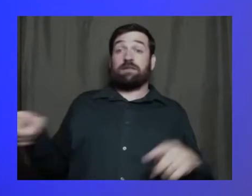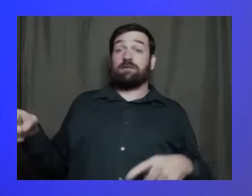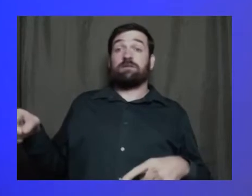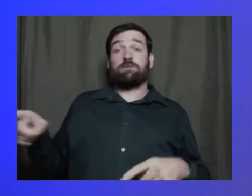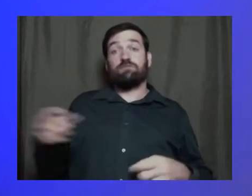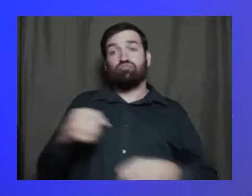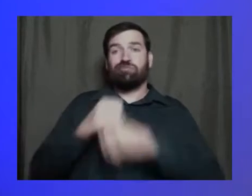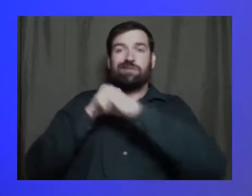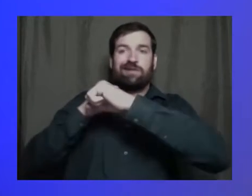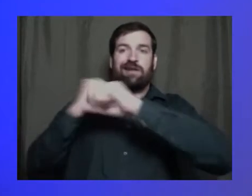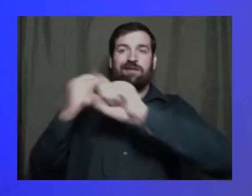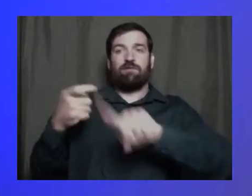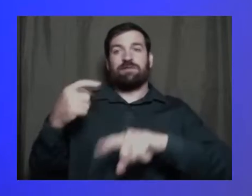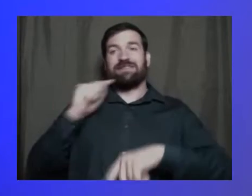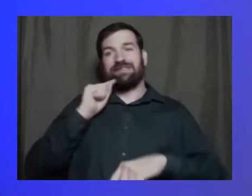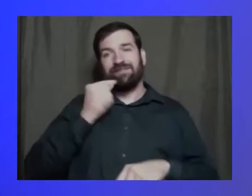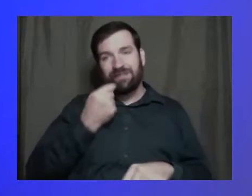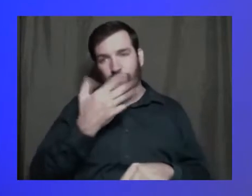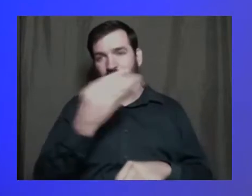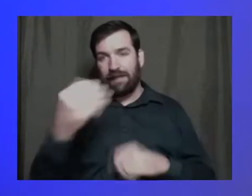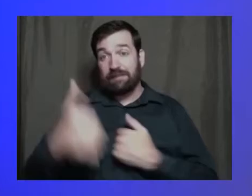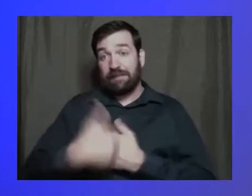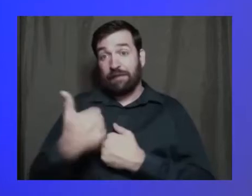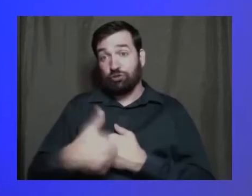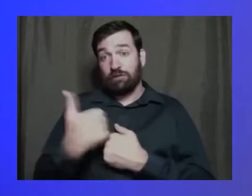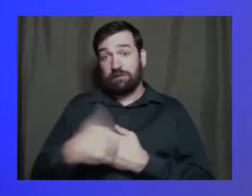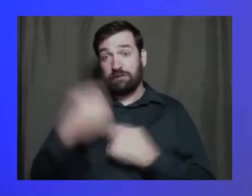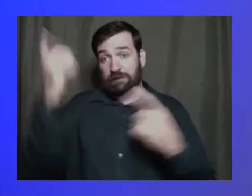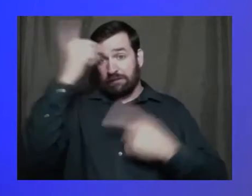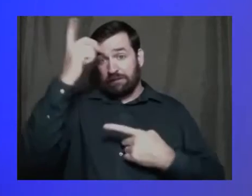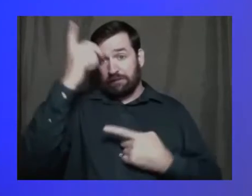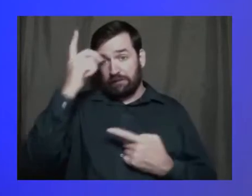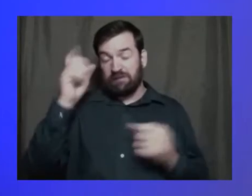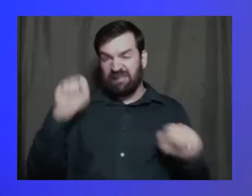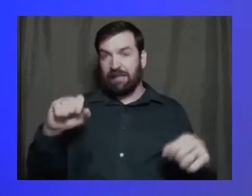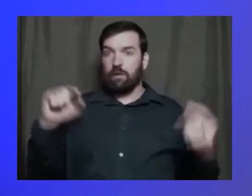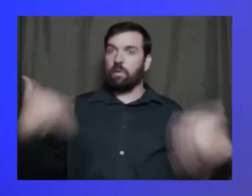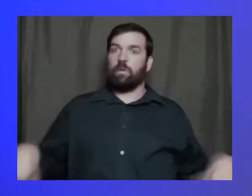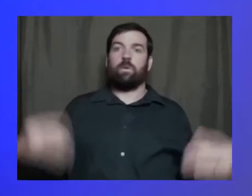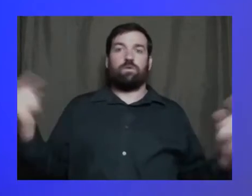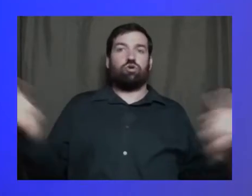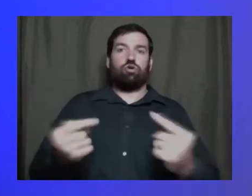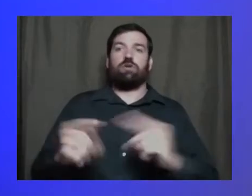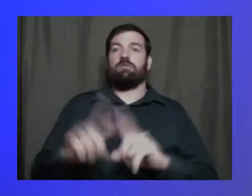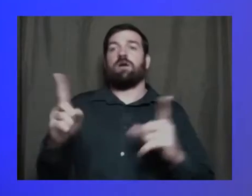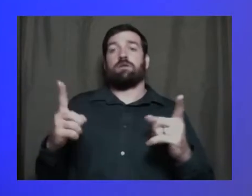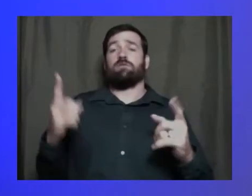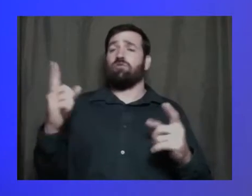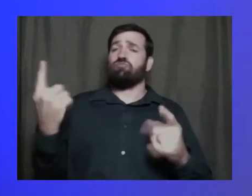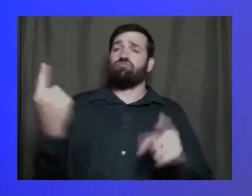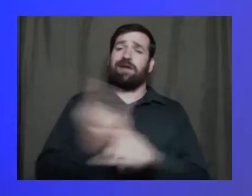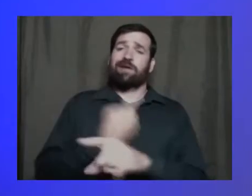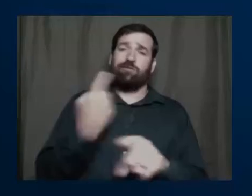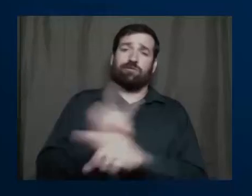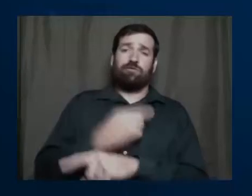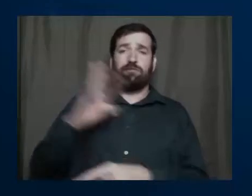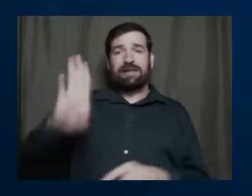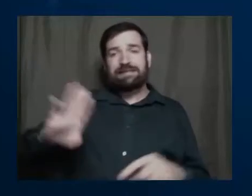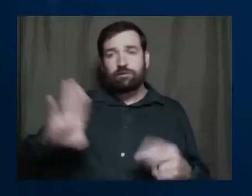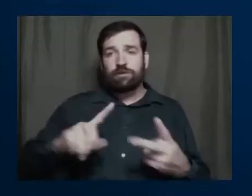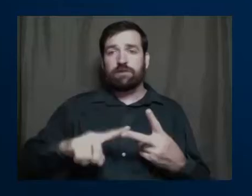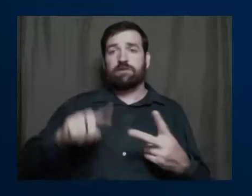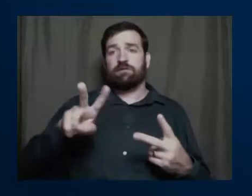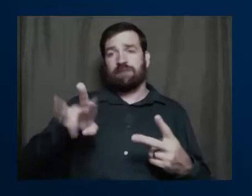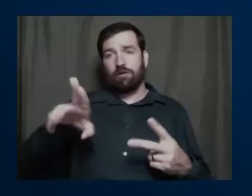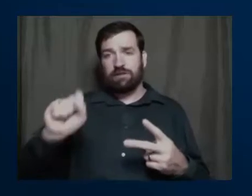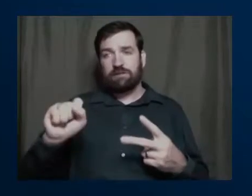truly harm them. But they still encounter all of the routine bacteria and viruses and things to train their immune system. Okay, here's a question I got to ask the